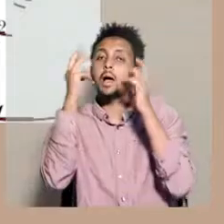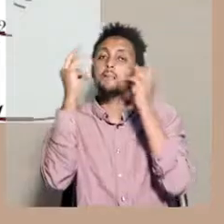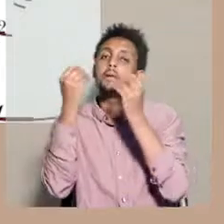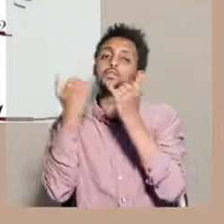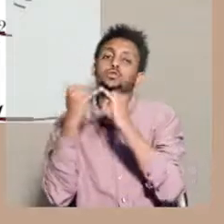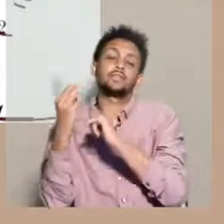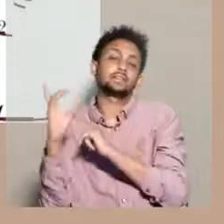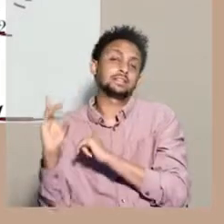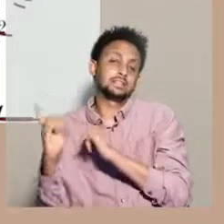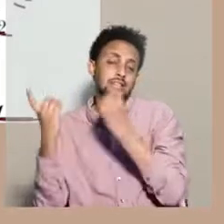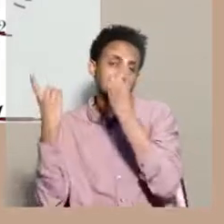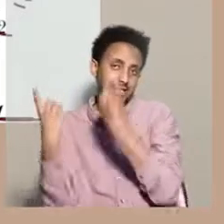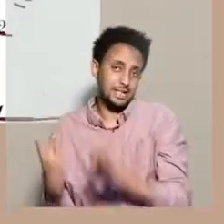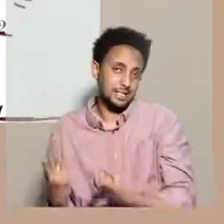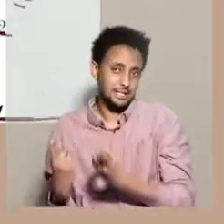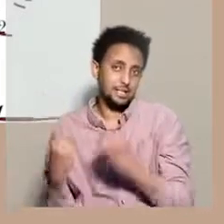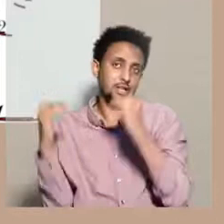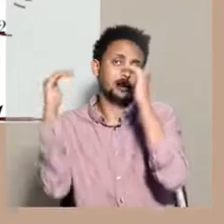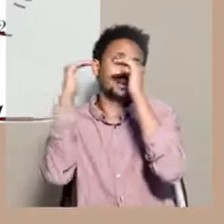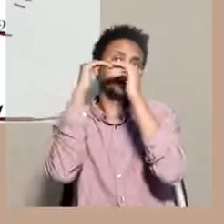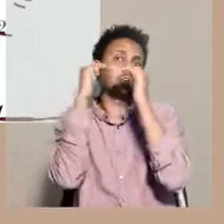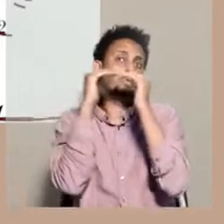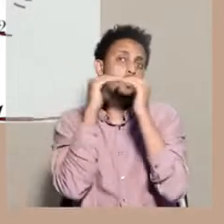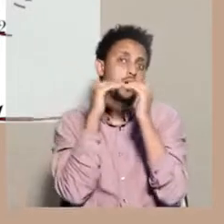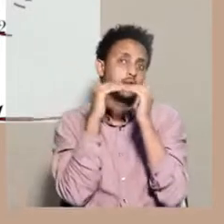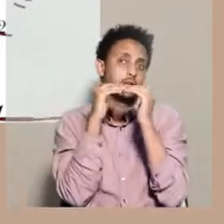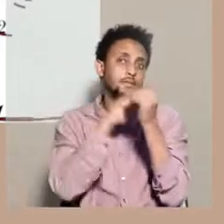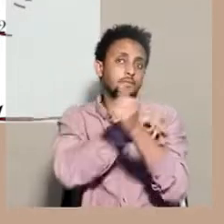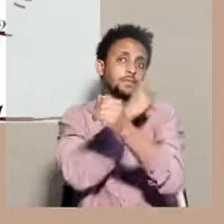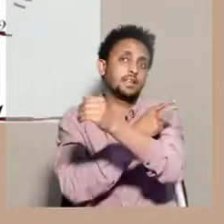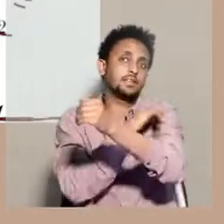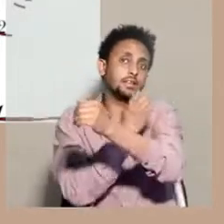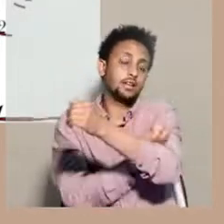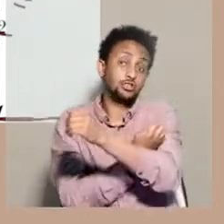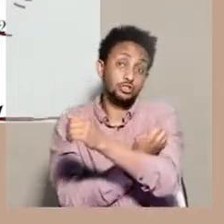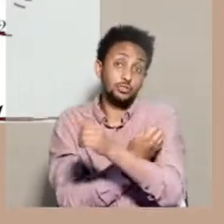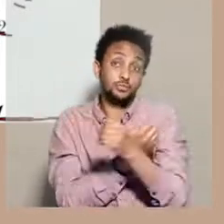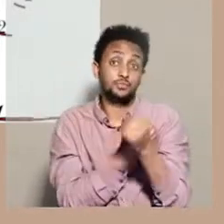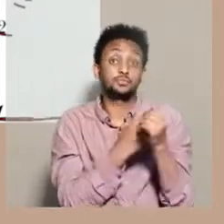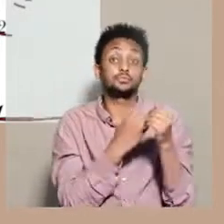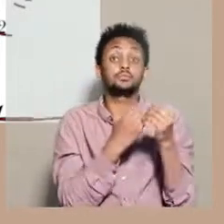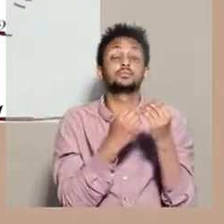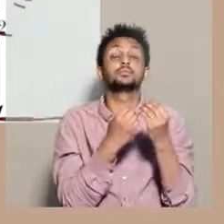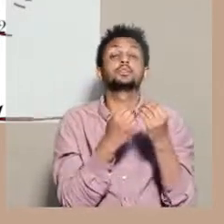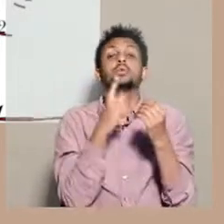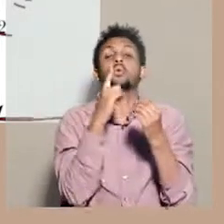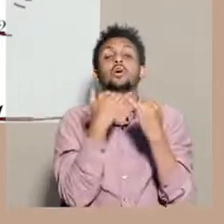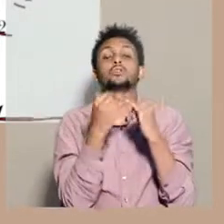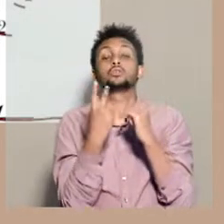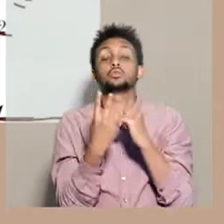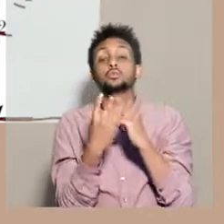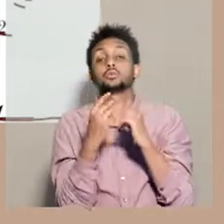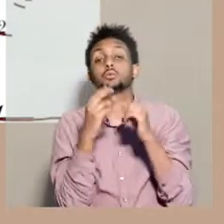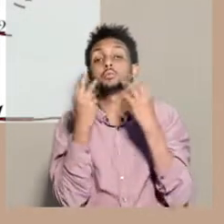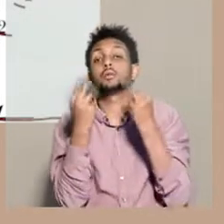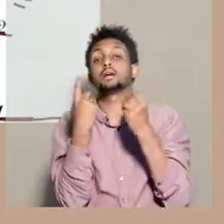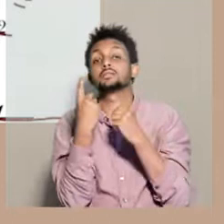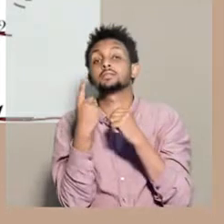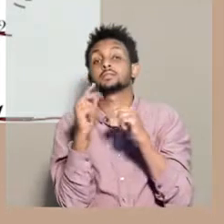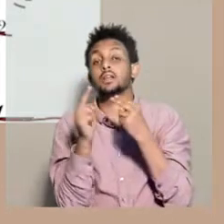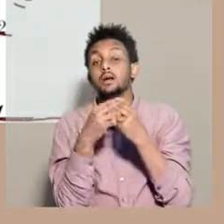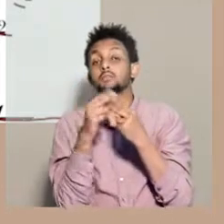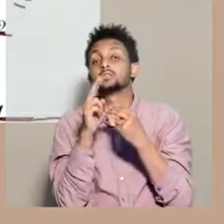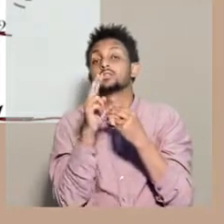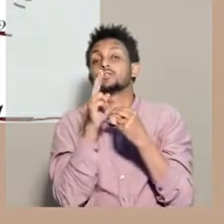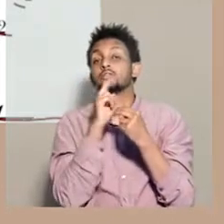over density here is equals to kinetic energy at section 2 can be given as 1 over 2 mass times the velocity